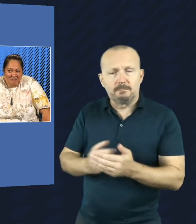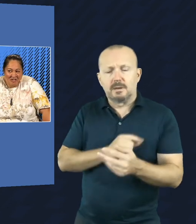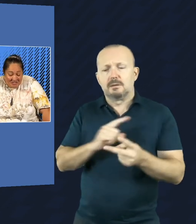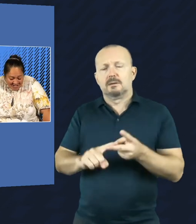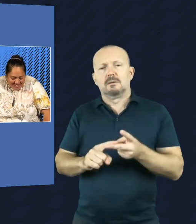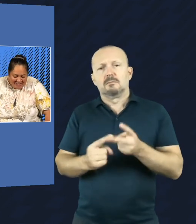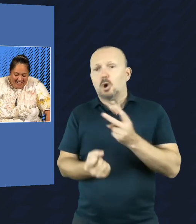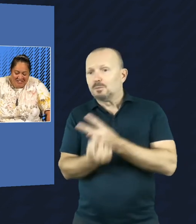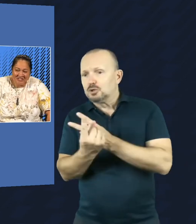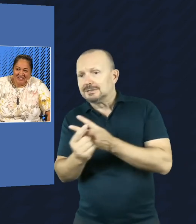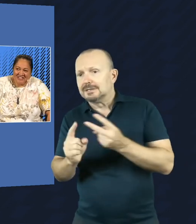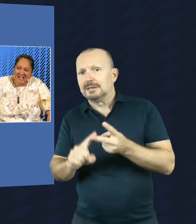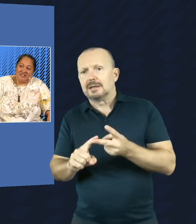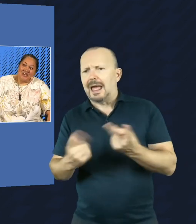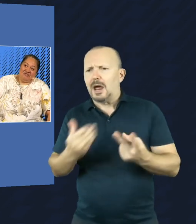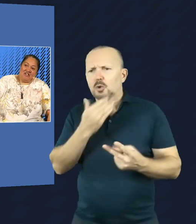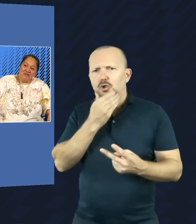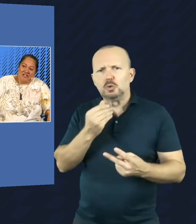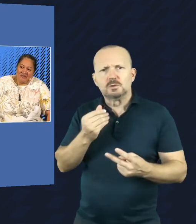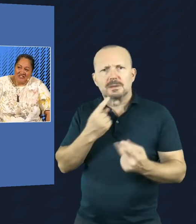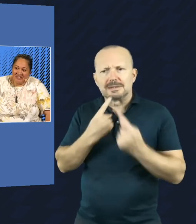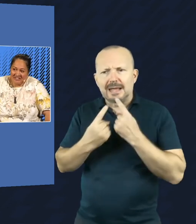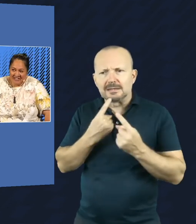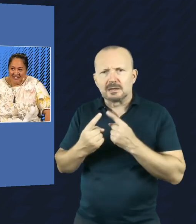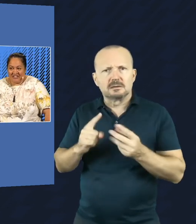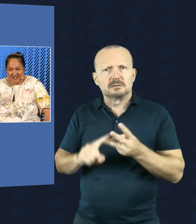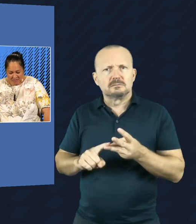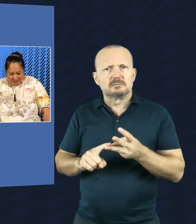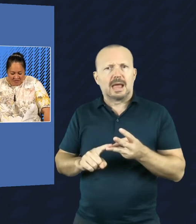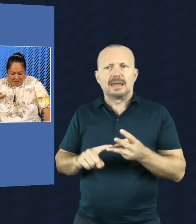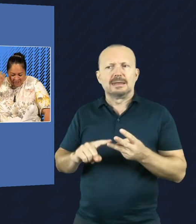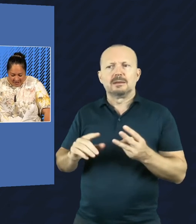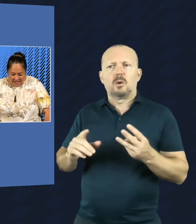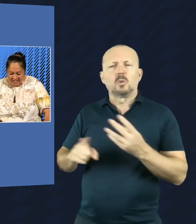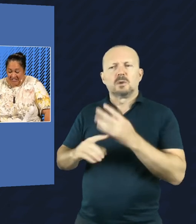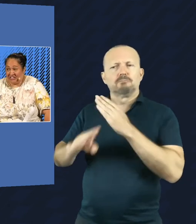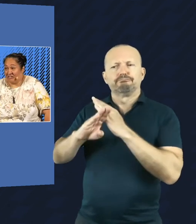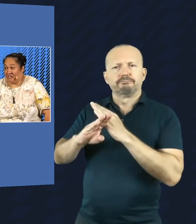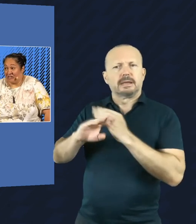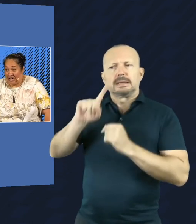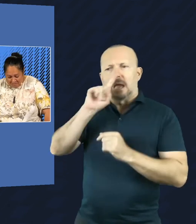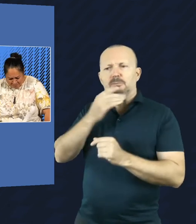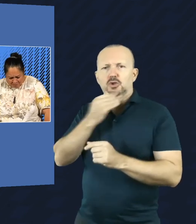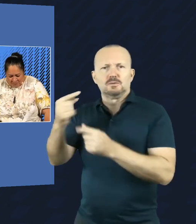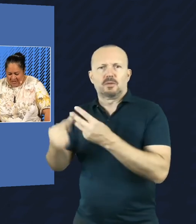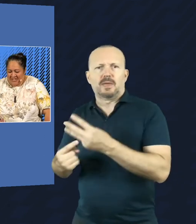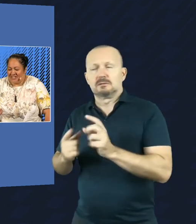data could be used, and utility, how it's currently being used. So it's a beautiful model, and I encourage you to look